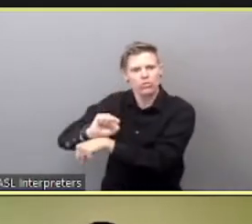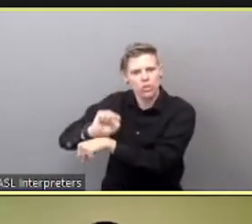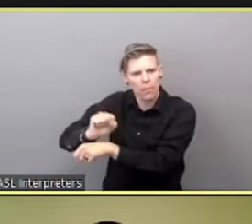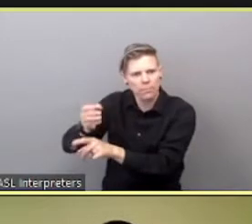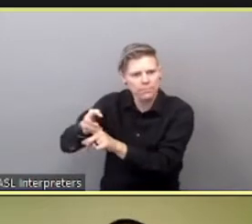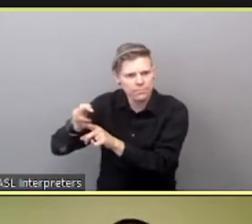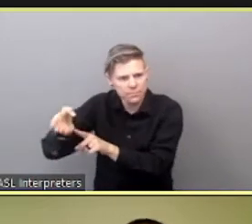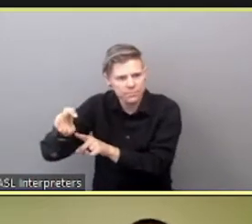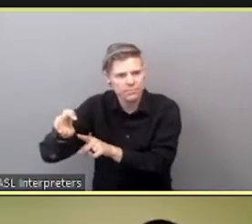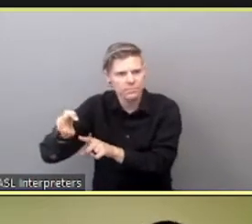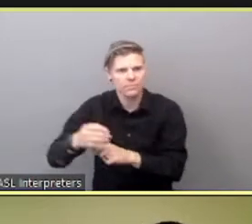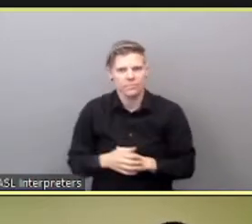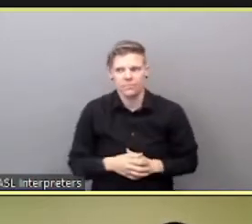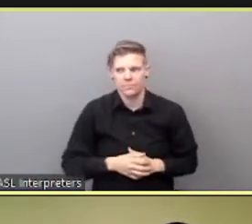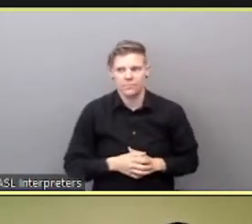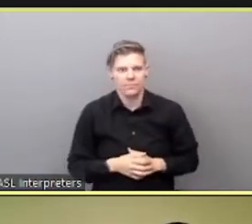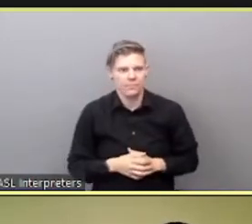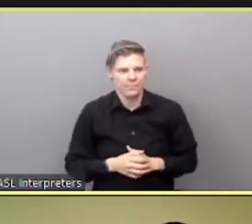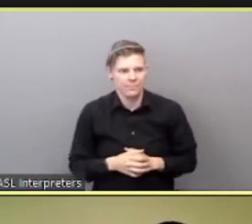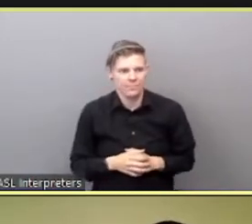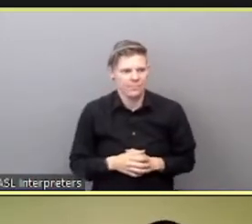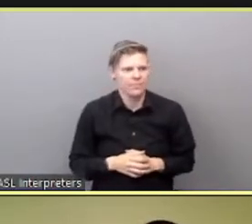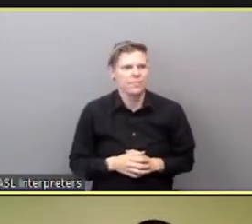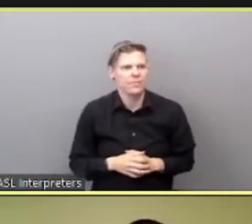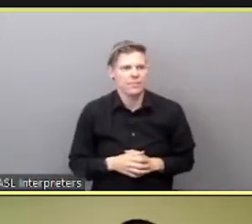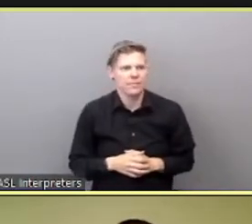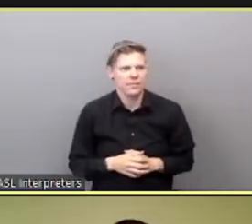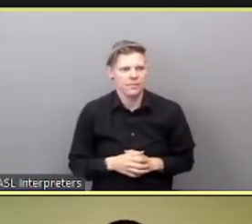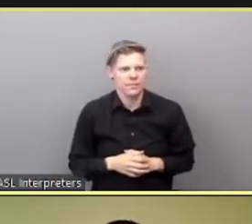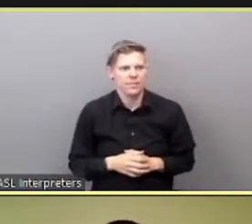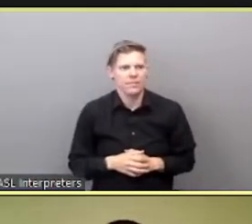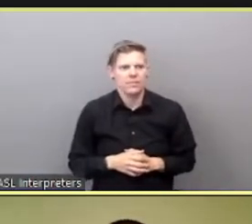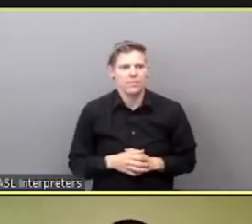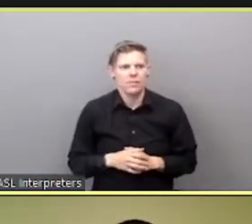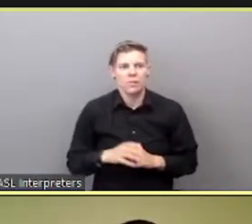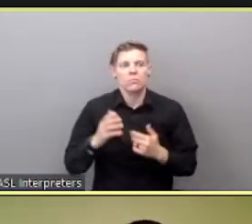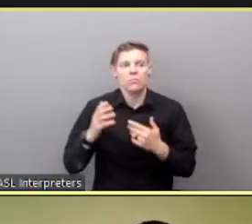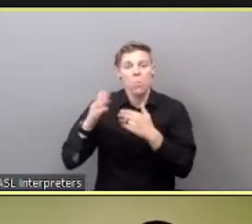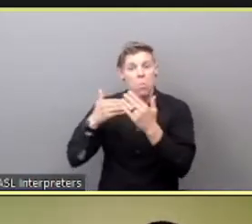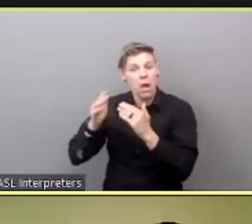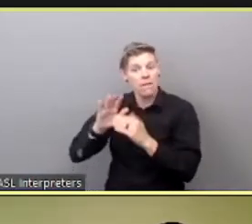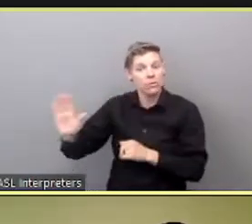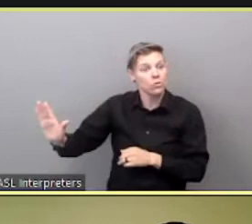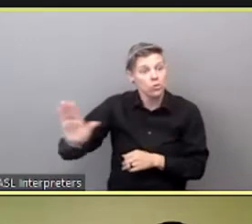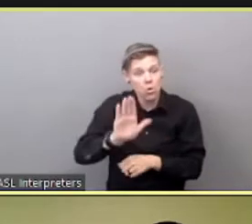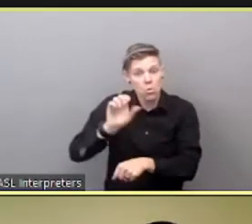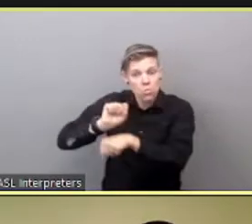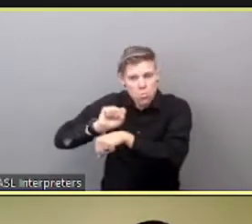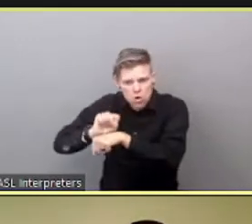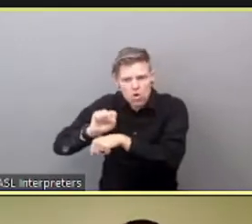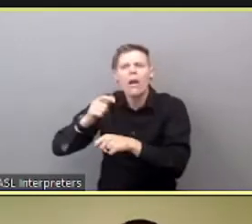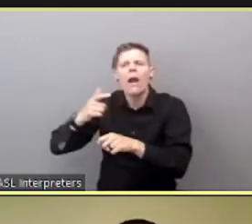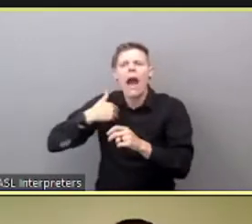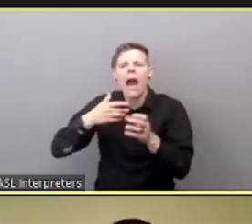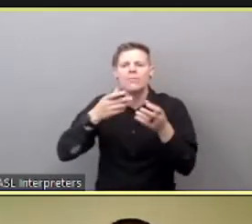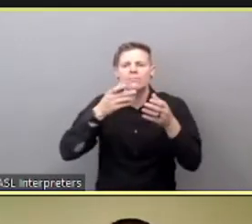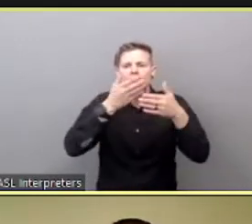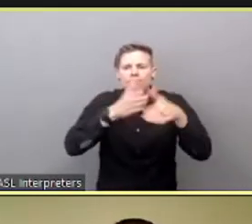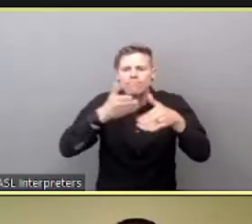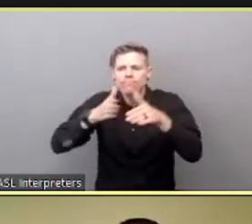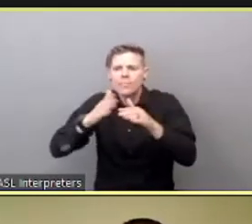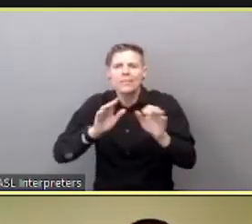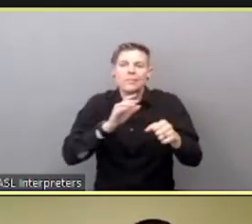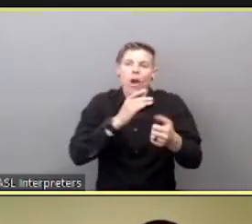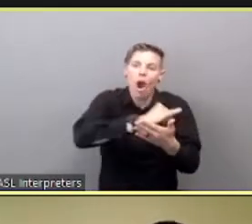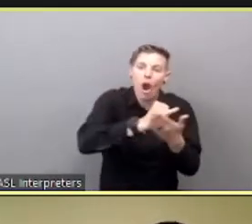working in prior to receiving benefits. So the occupations with the largest percentage and decrease of